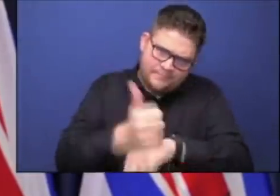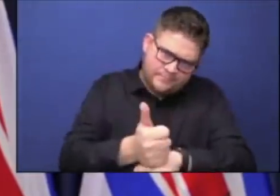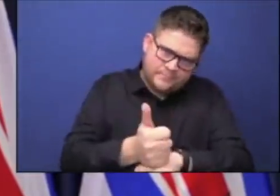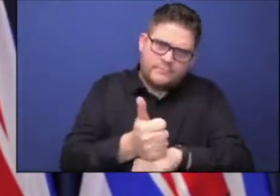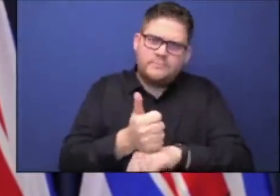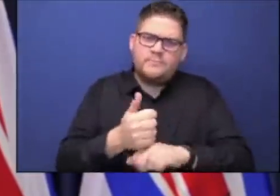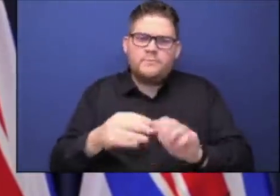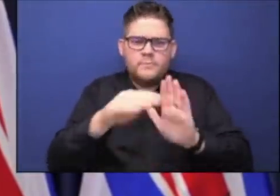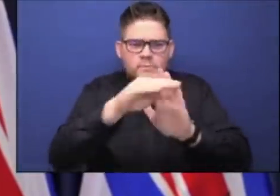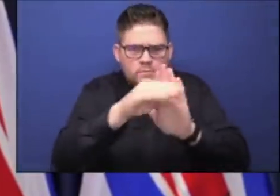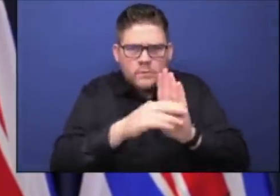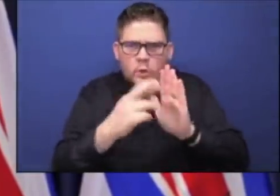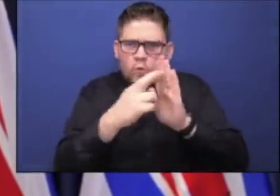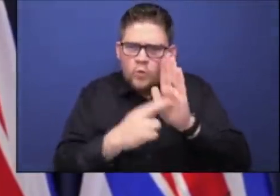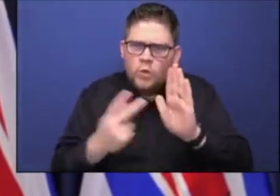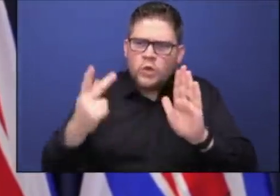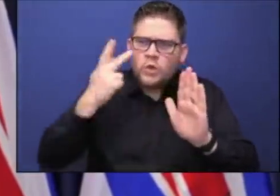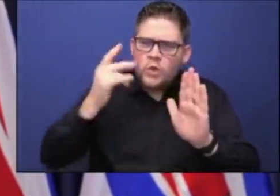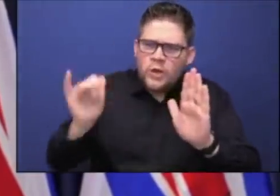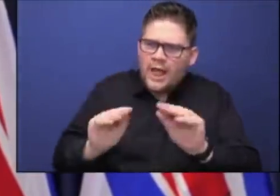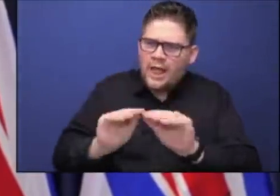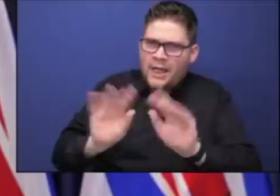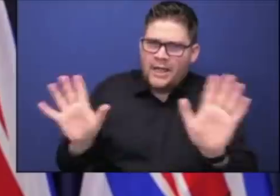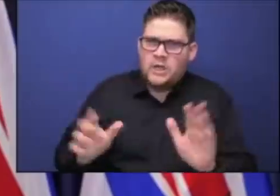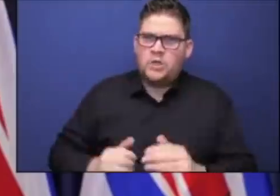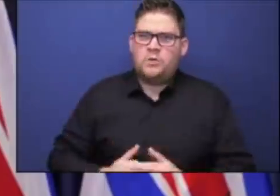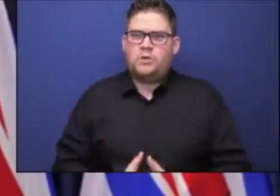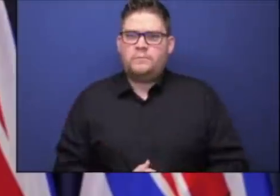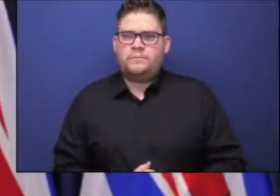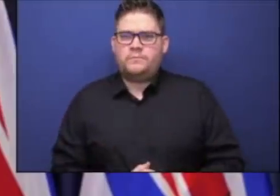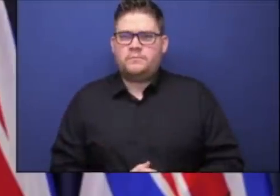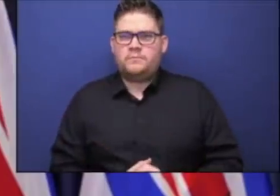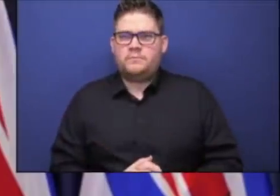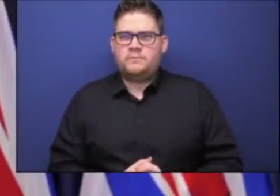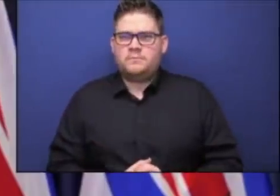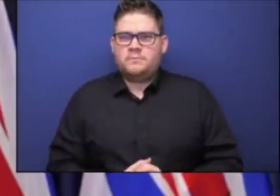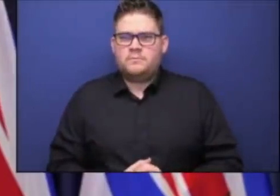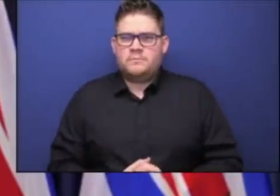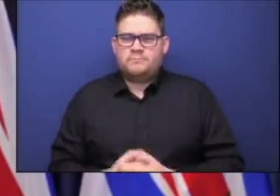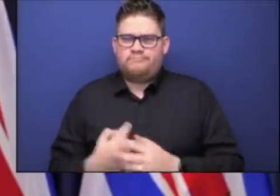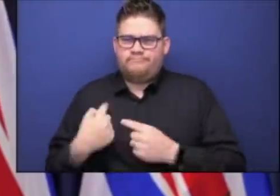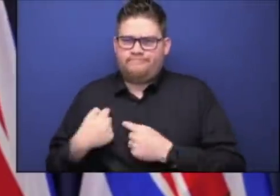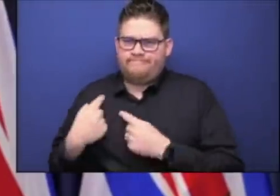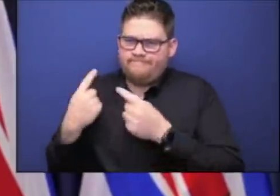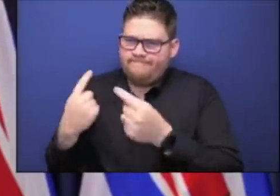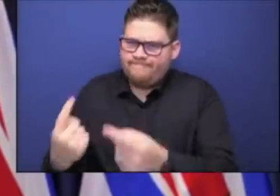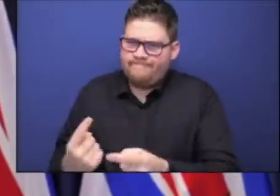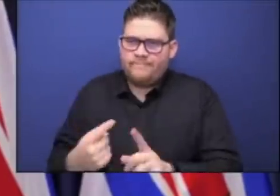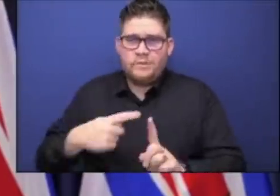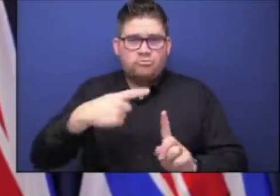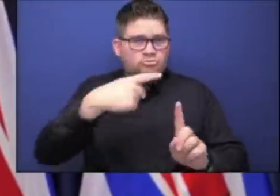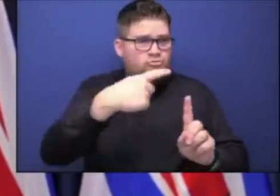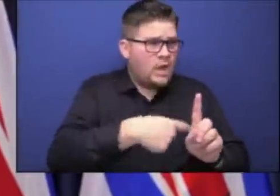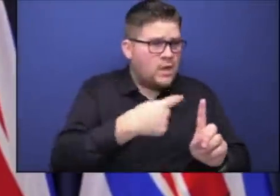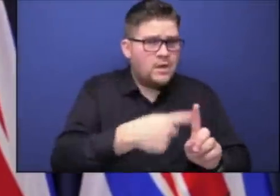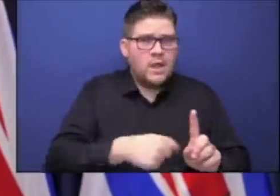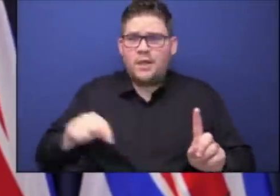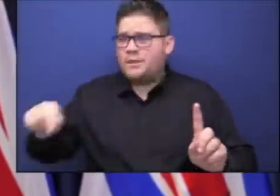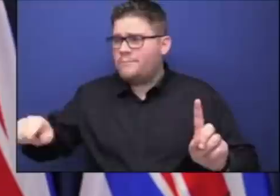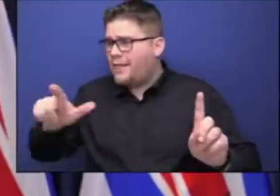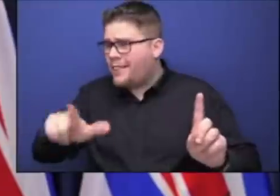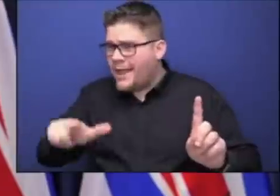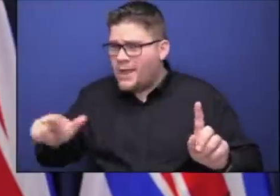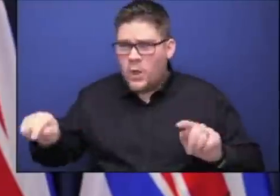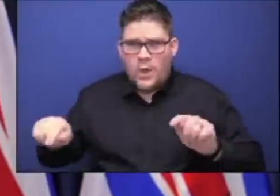For too long, we believe that renters and rental housing providers weren't listened to. They dealt with massive rent increases,